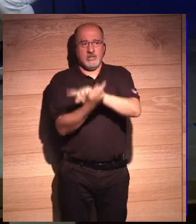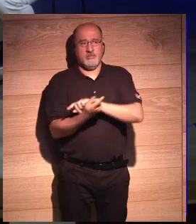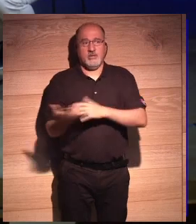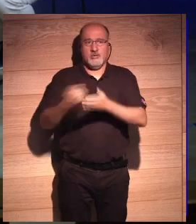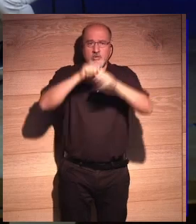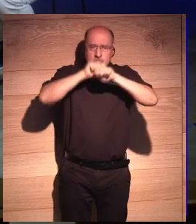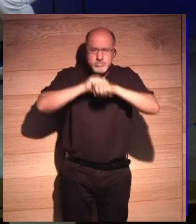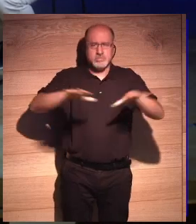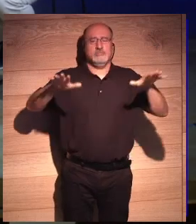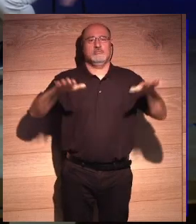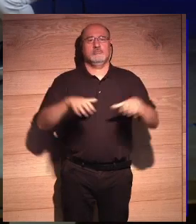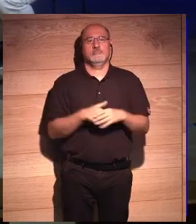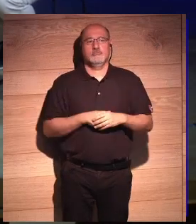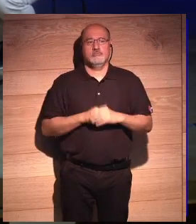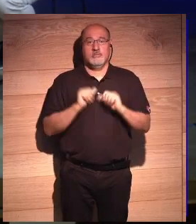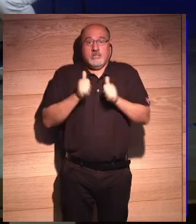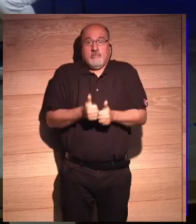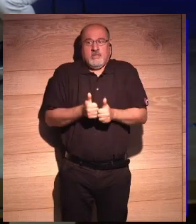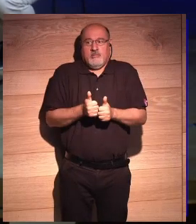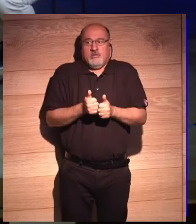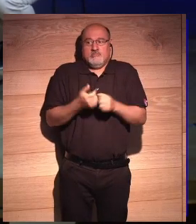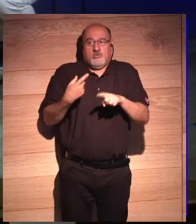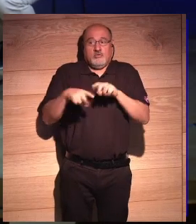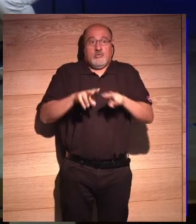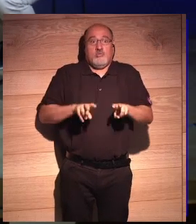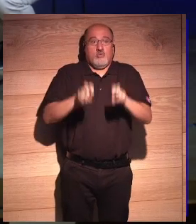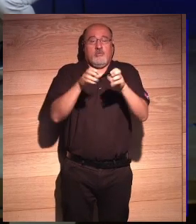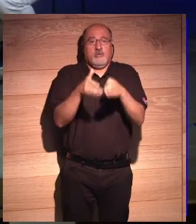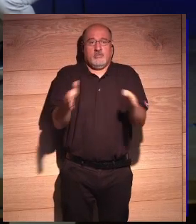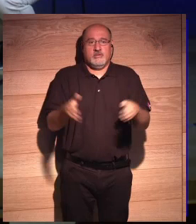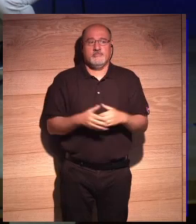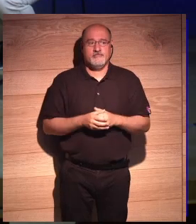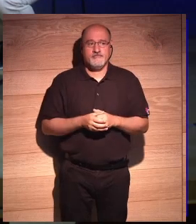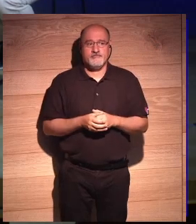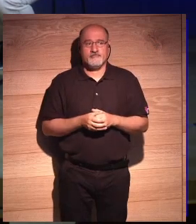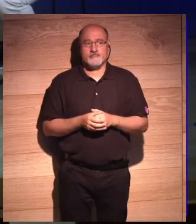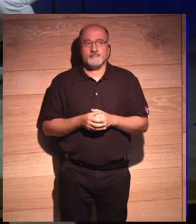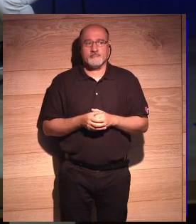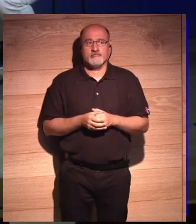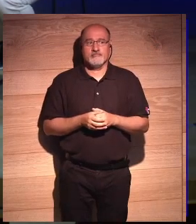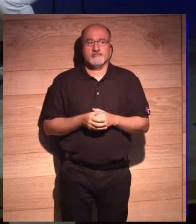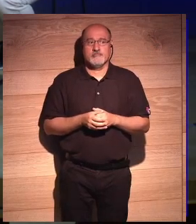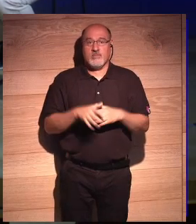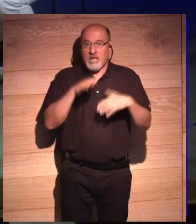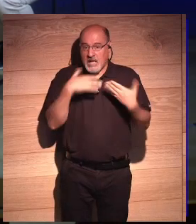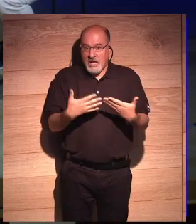will make everything blow up and to start from scratch in many things.